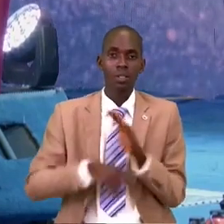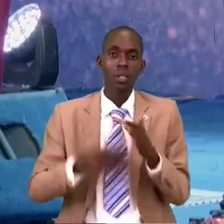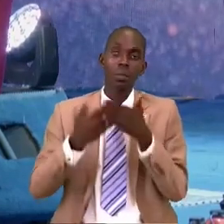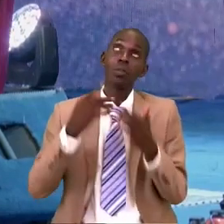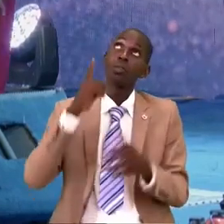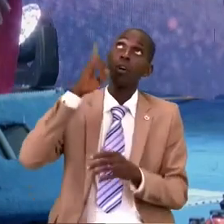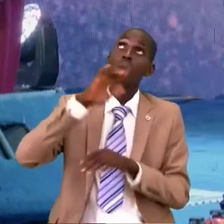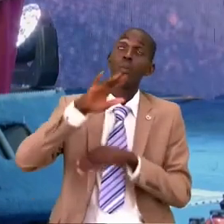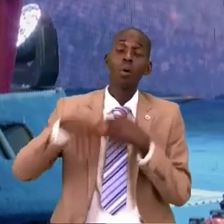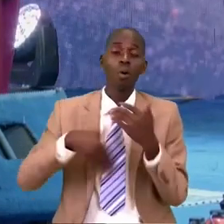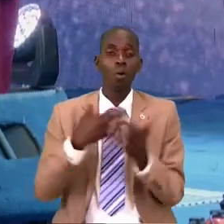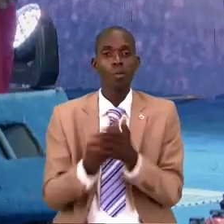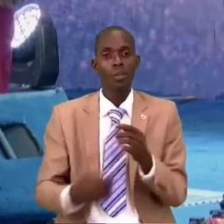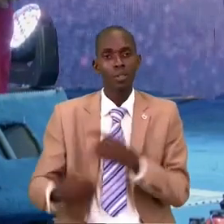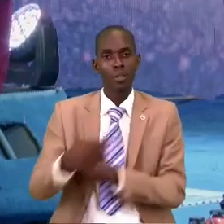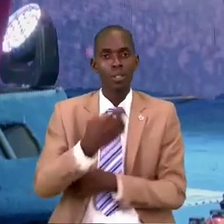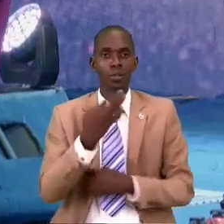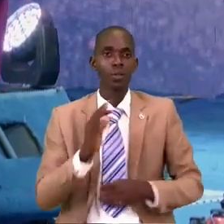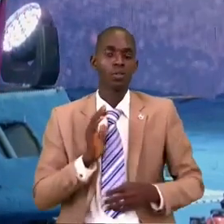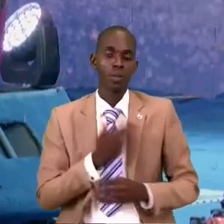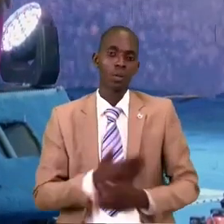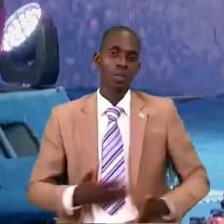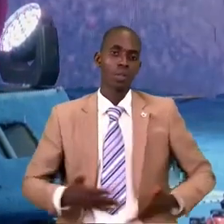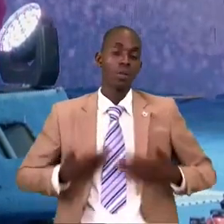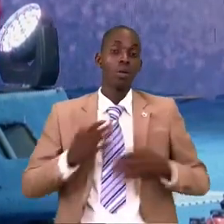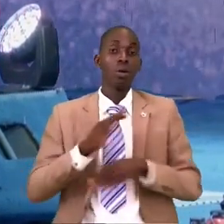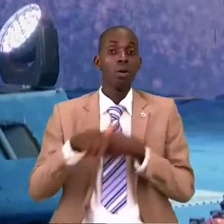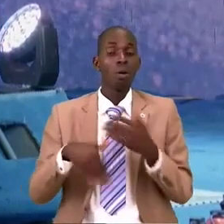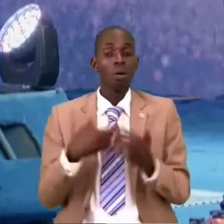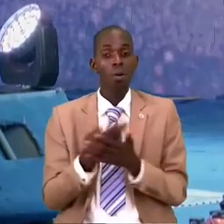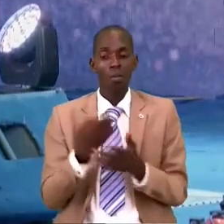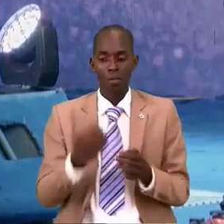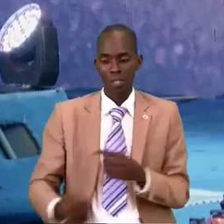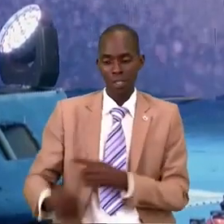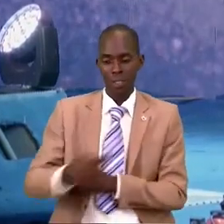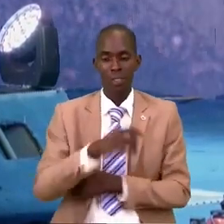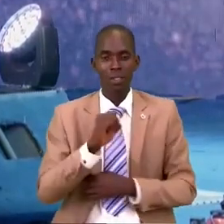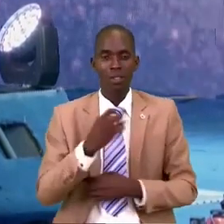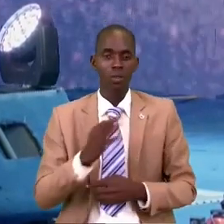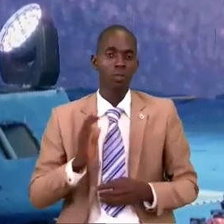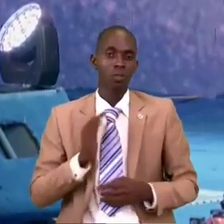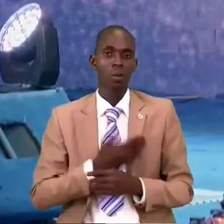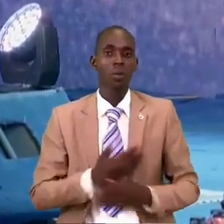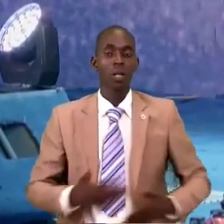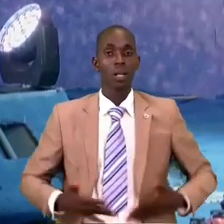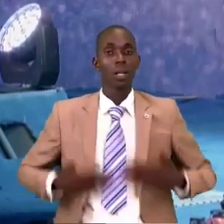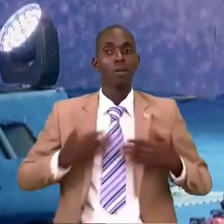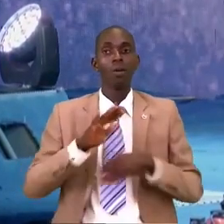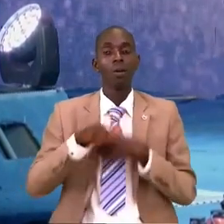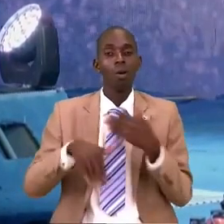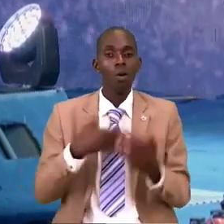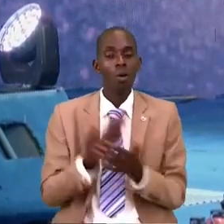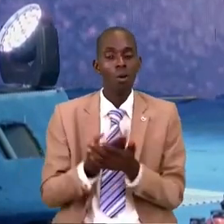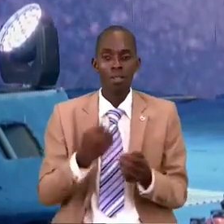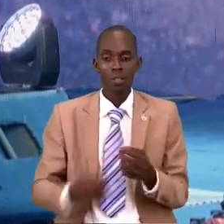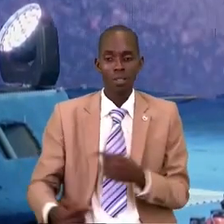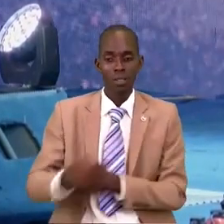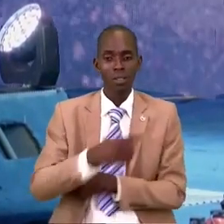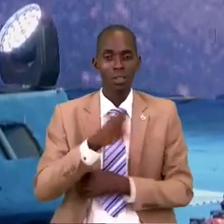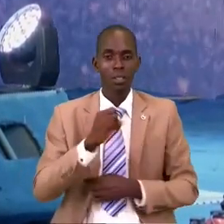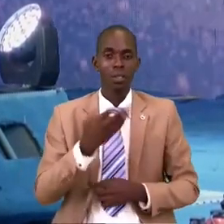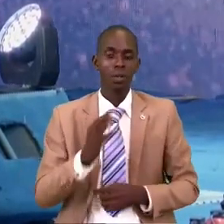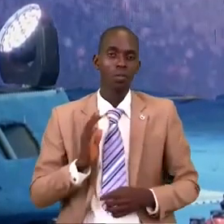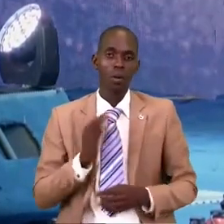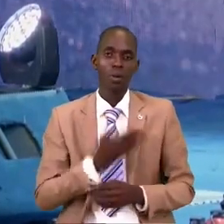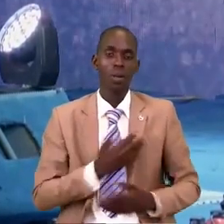the days of our life. How long are you going to live in holiness? How